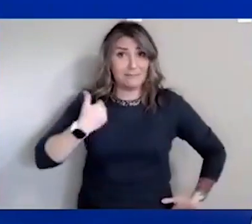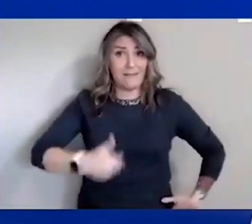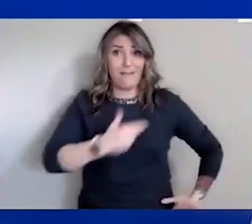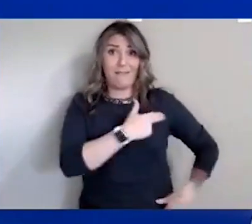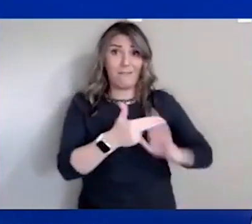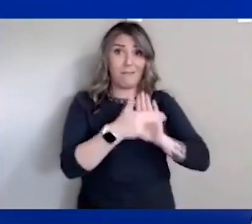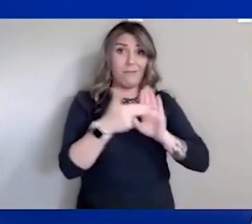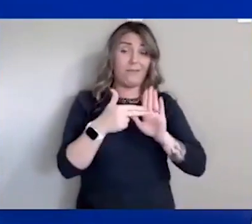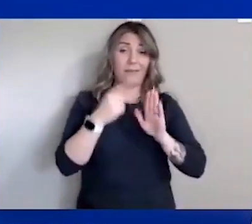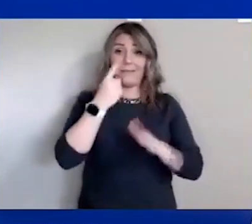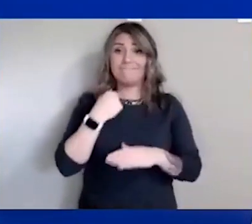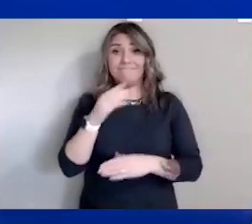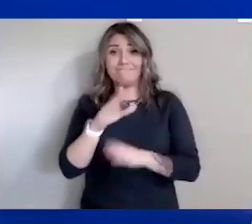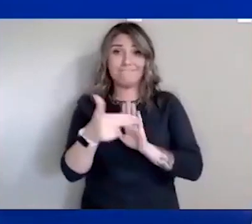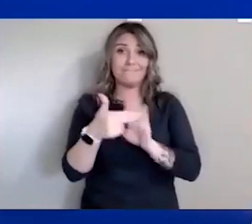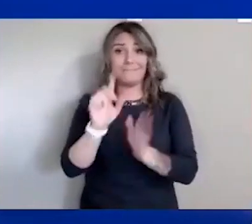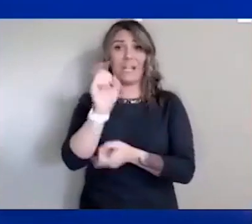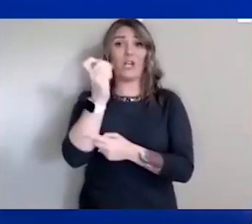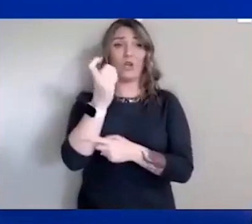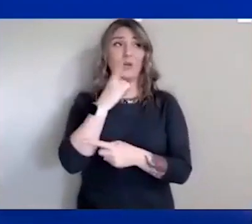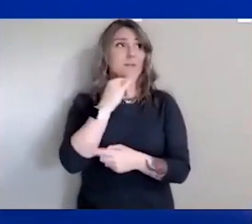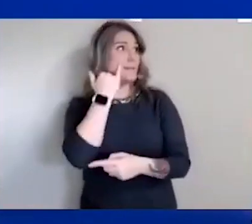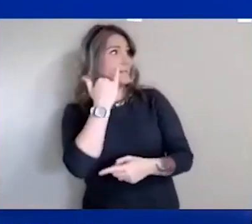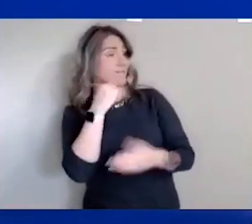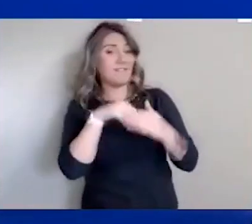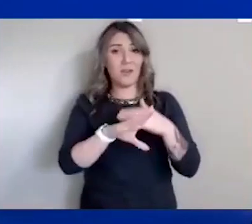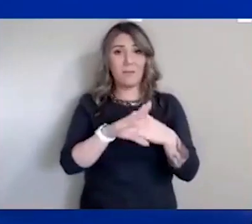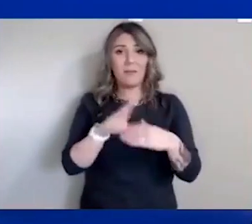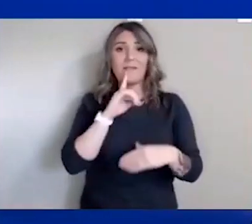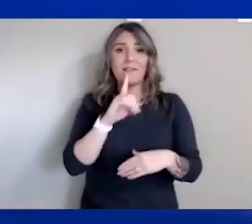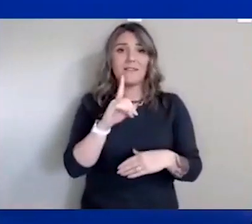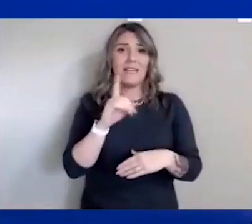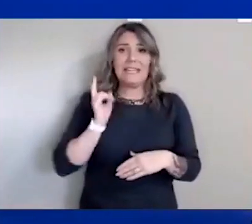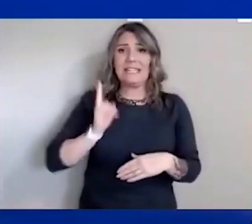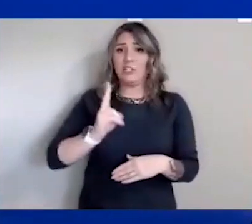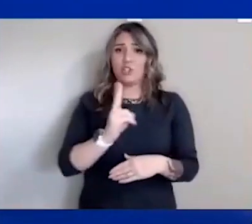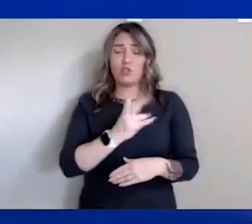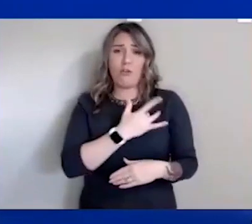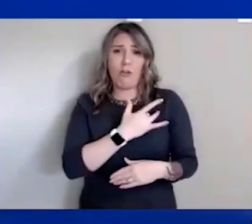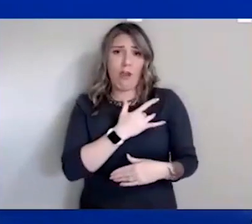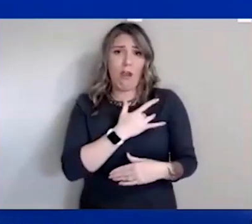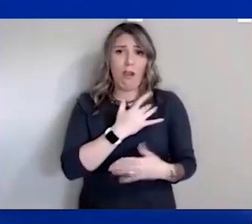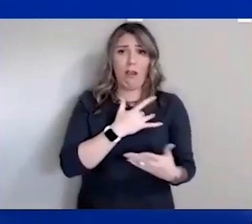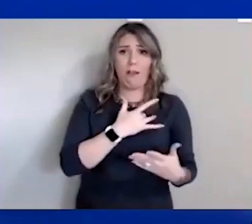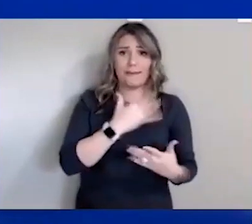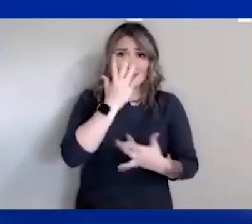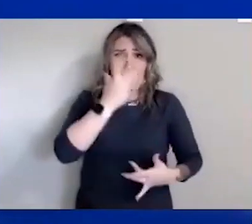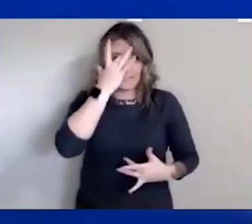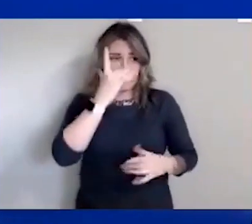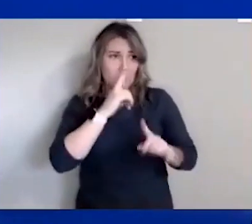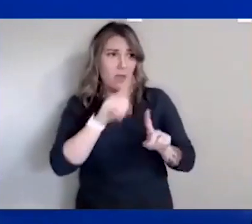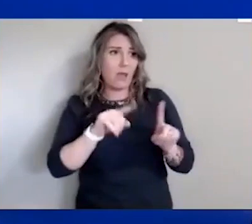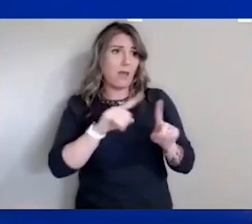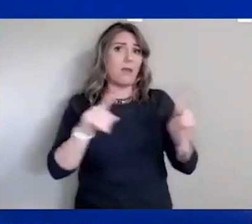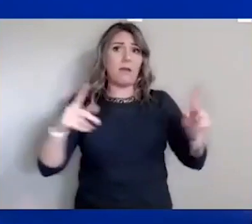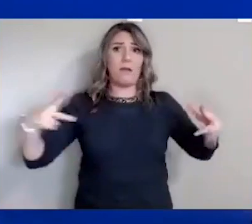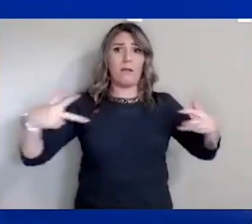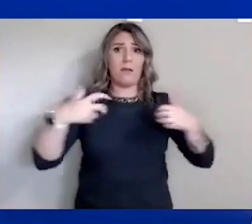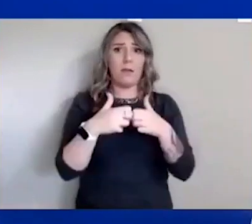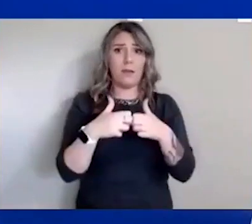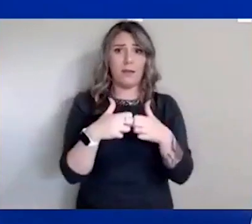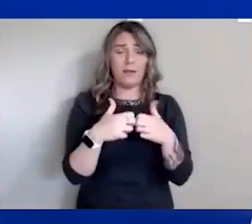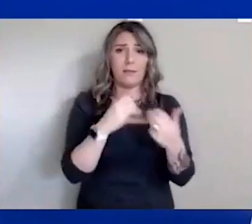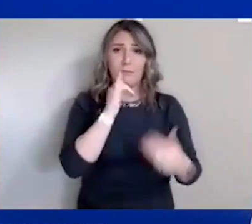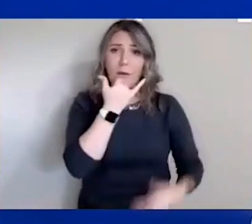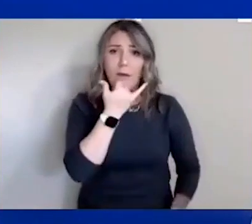so if you come in, let's say you have a history of coronary artery disease, but you've been in a motor vehicle accident, well, you're not being admitted